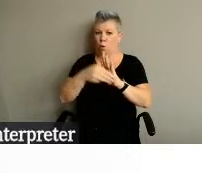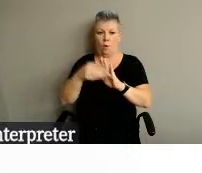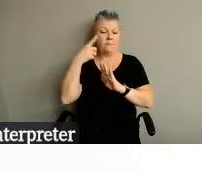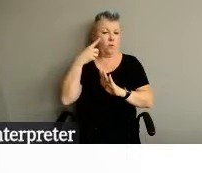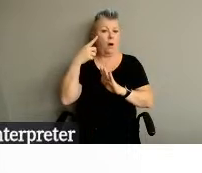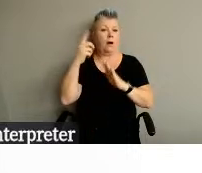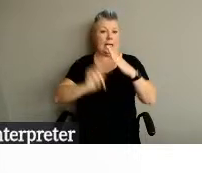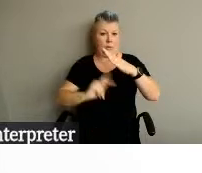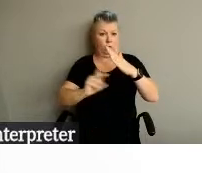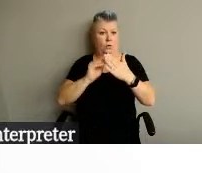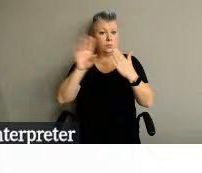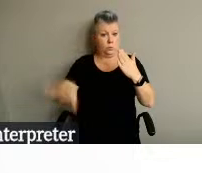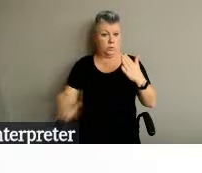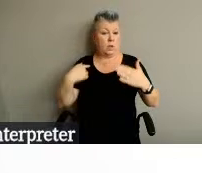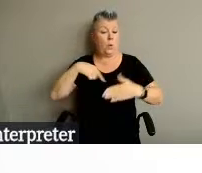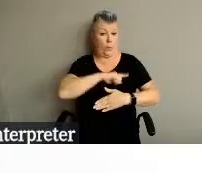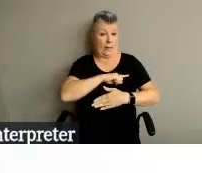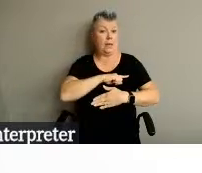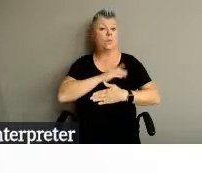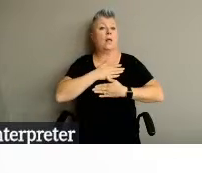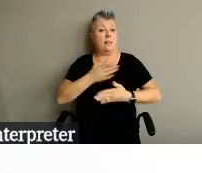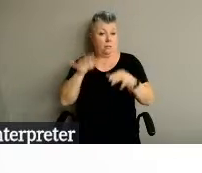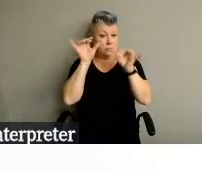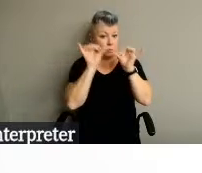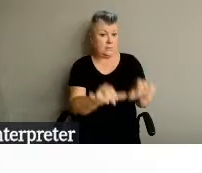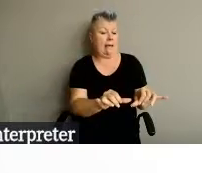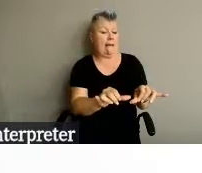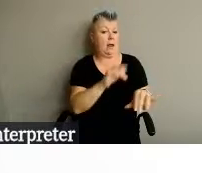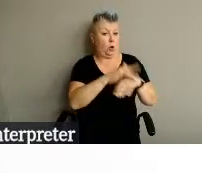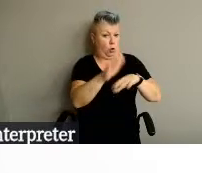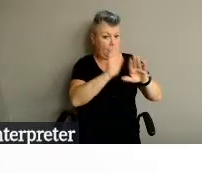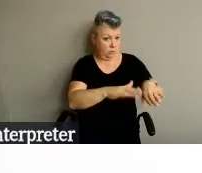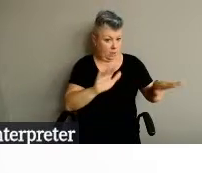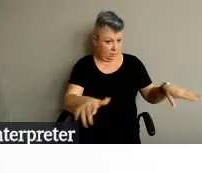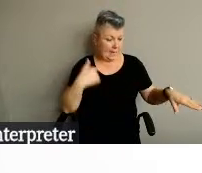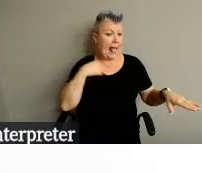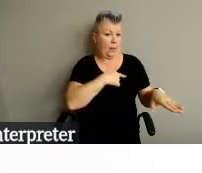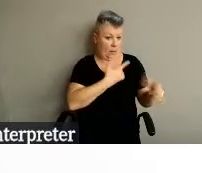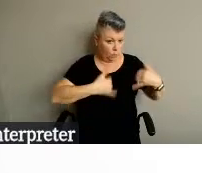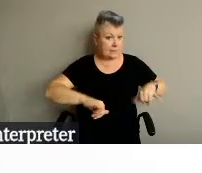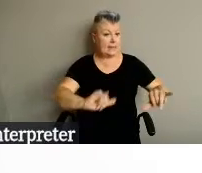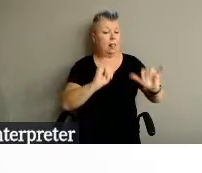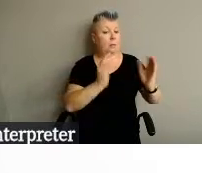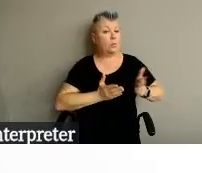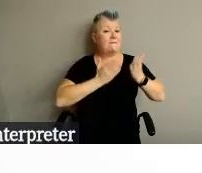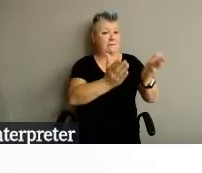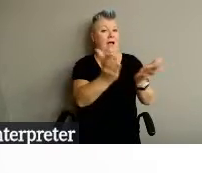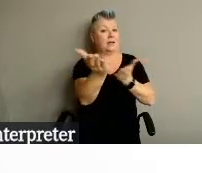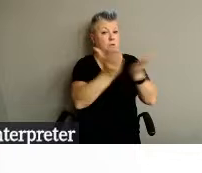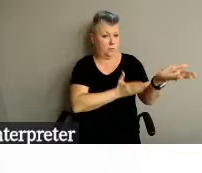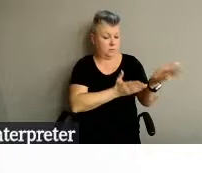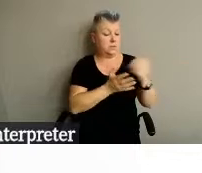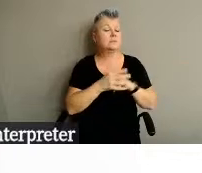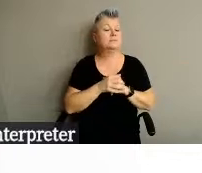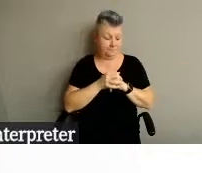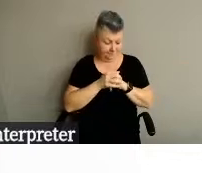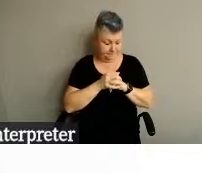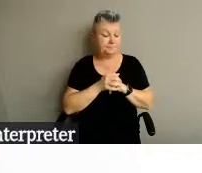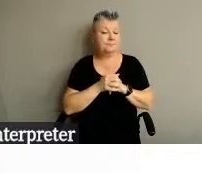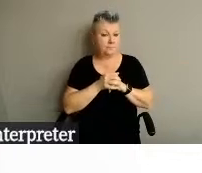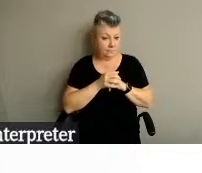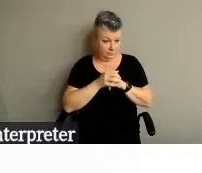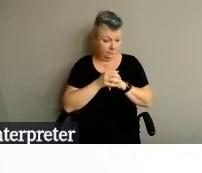kindergarten, we will keep them in early childhood, and we are then going to provide those services. So that's it. Yes. Not So